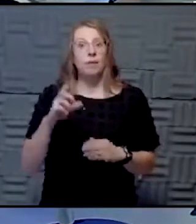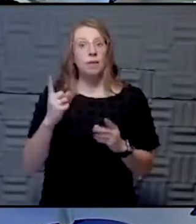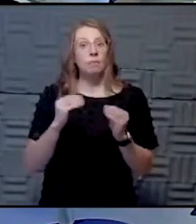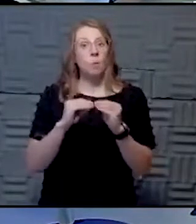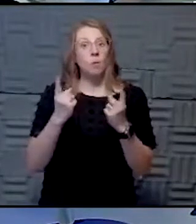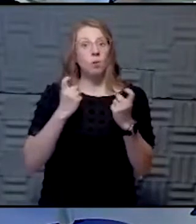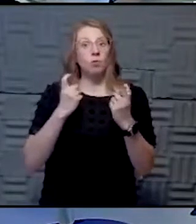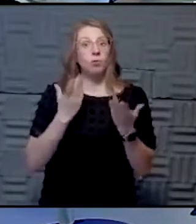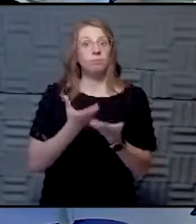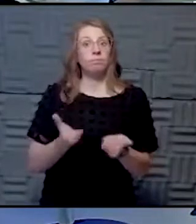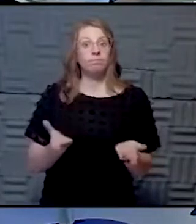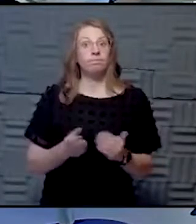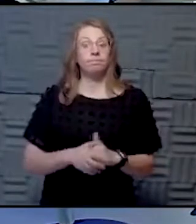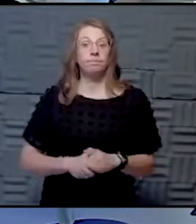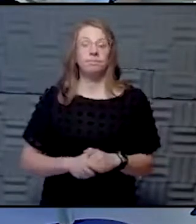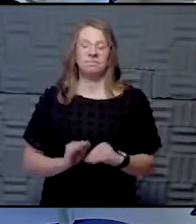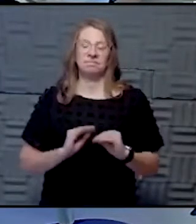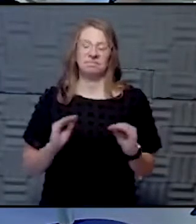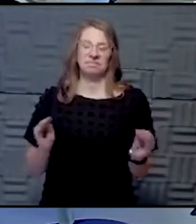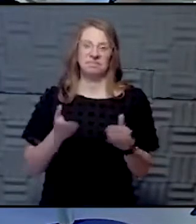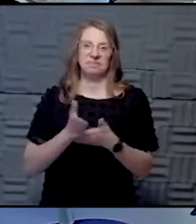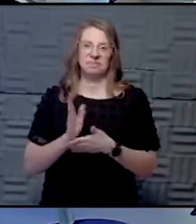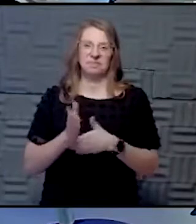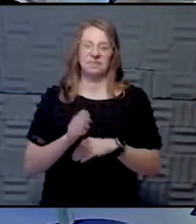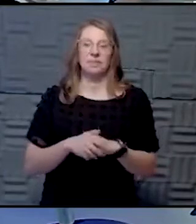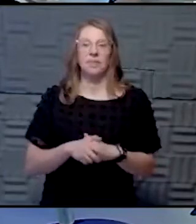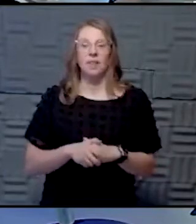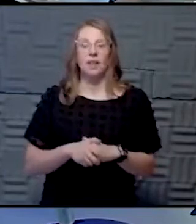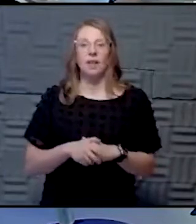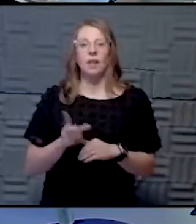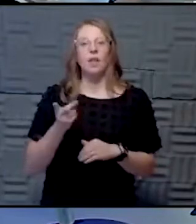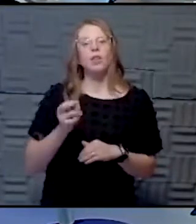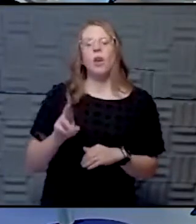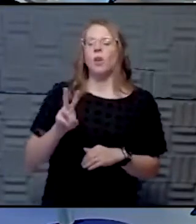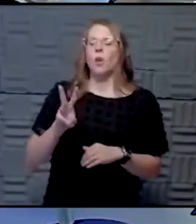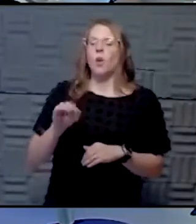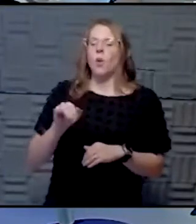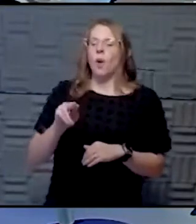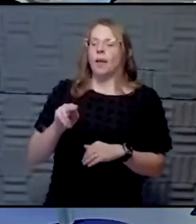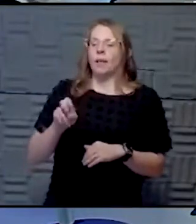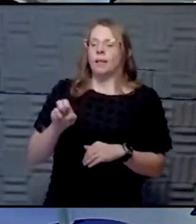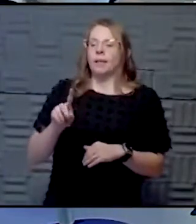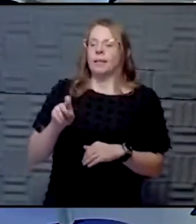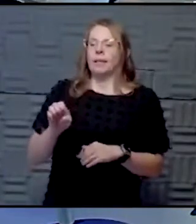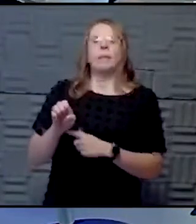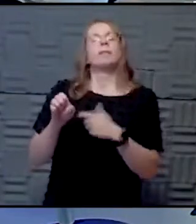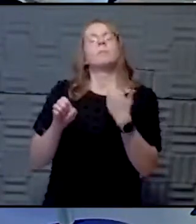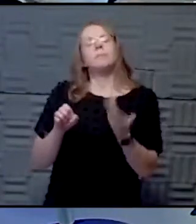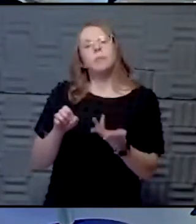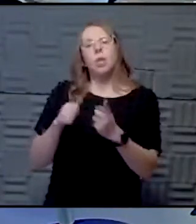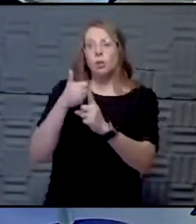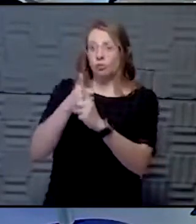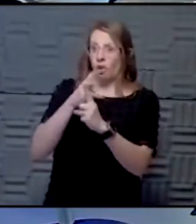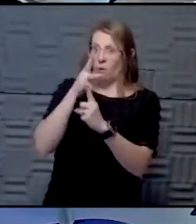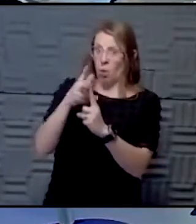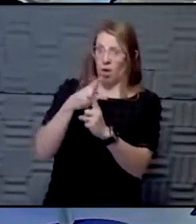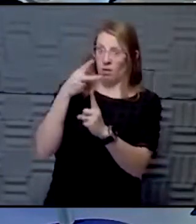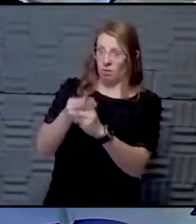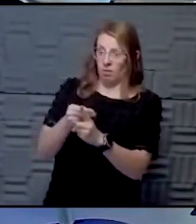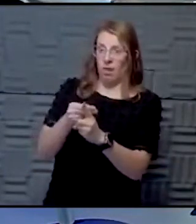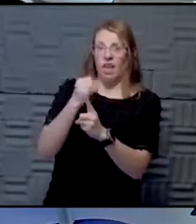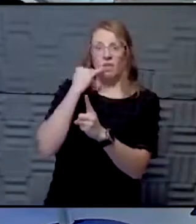questions? All right. So, Dr. Wieneke, would you get a vaccine if you were